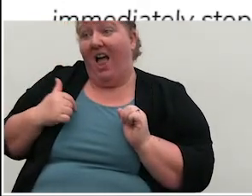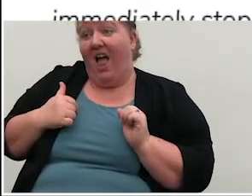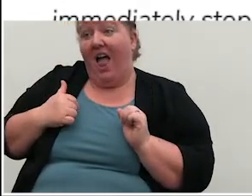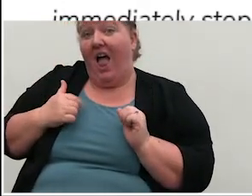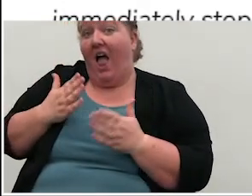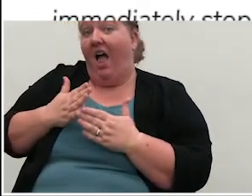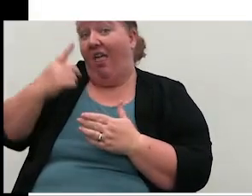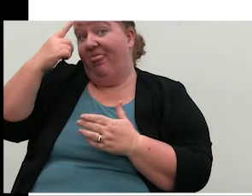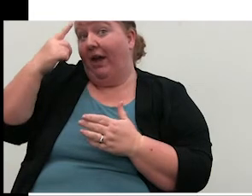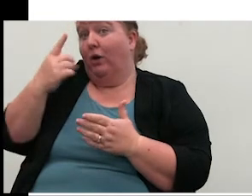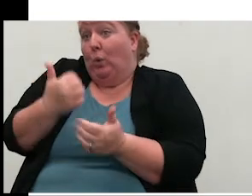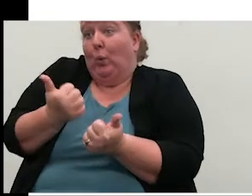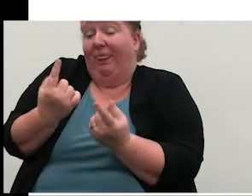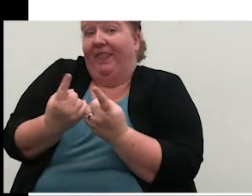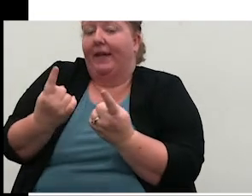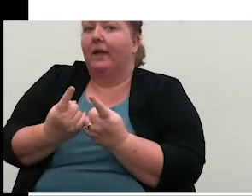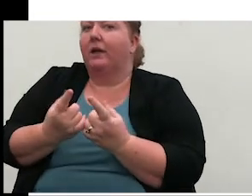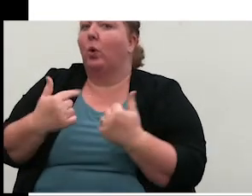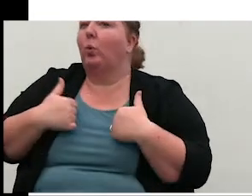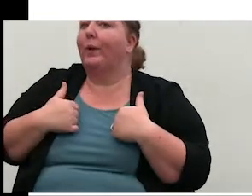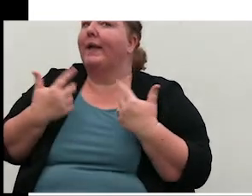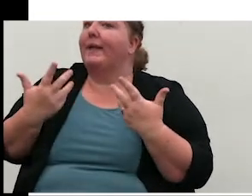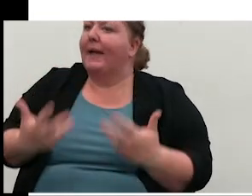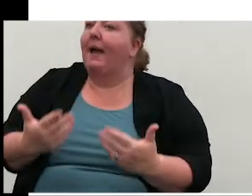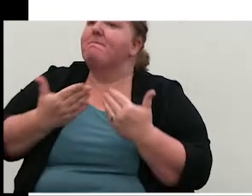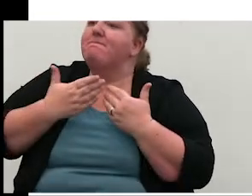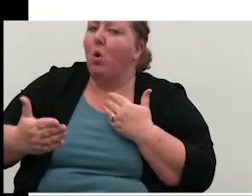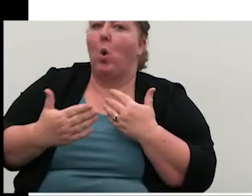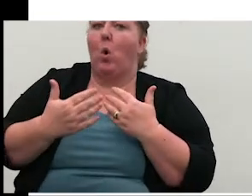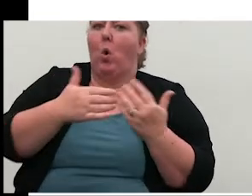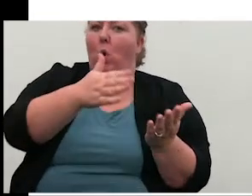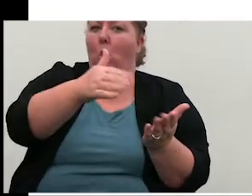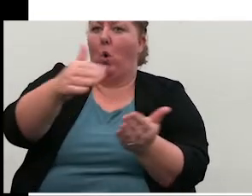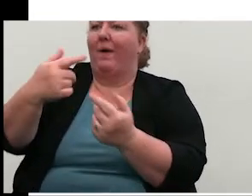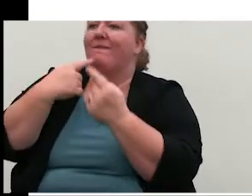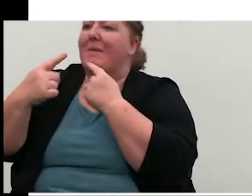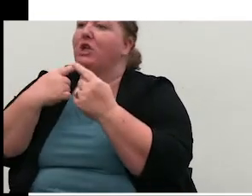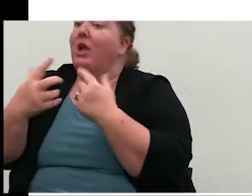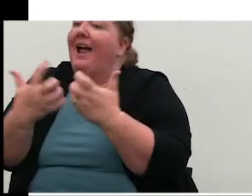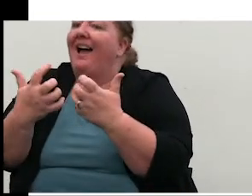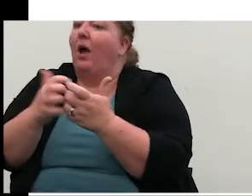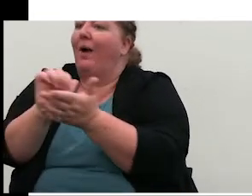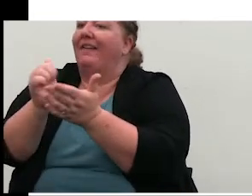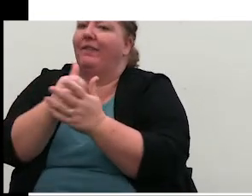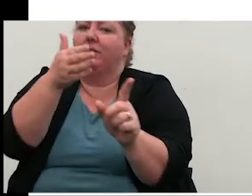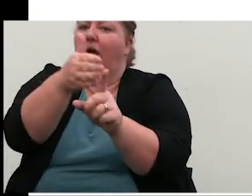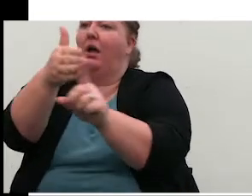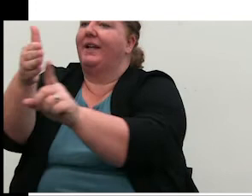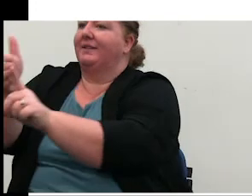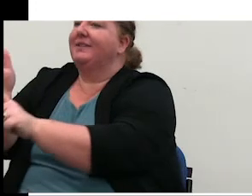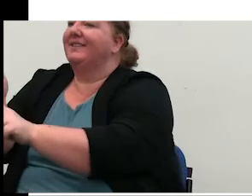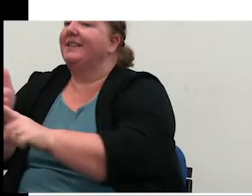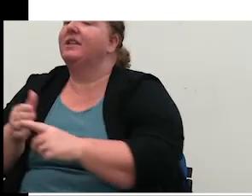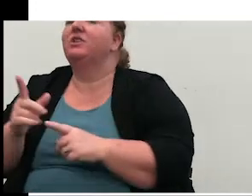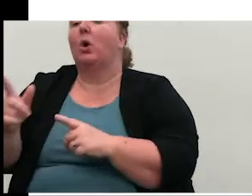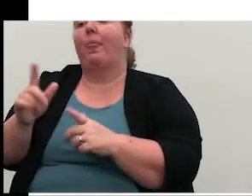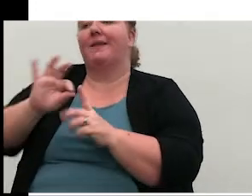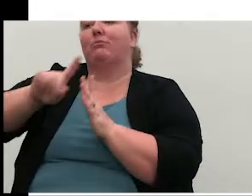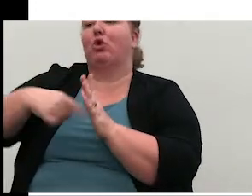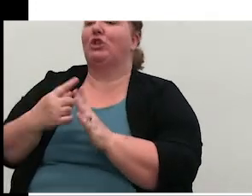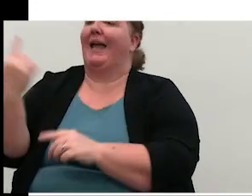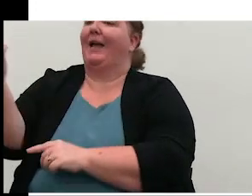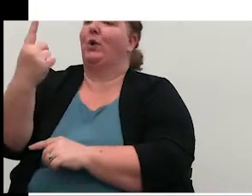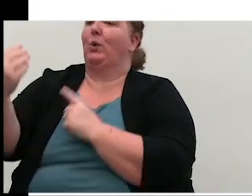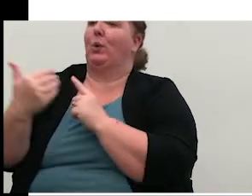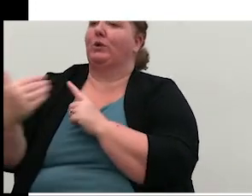I do think it's a good thing that we're now getting more information about how ads are targeted, and there's a very good project called Who Targets Me.